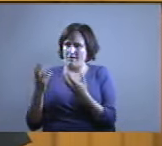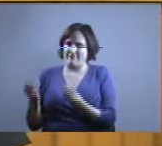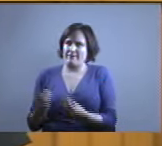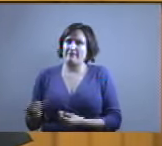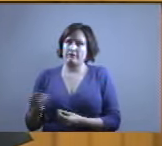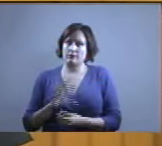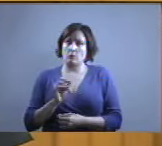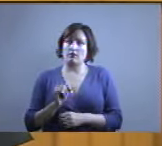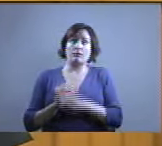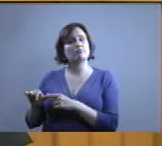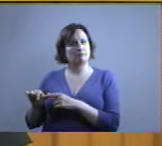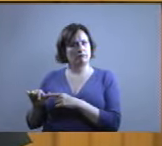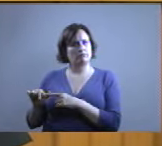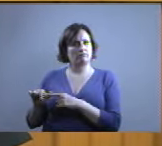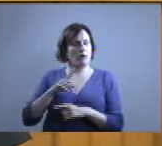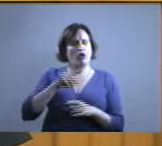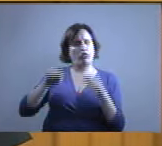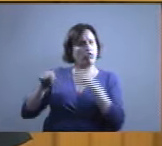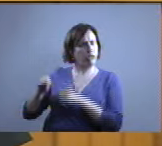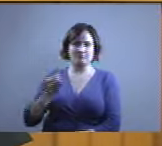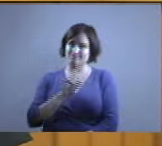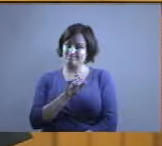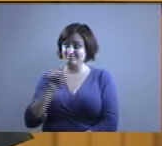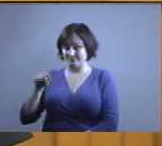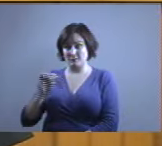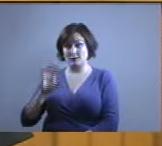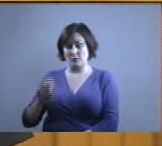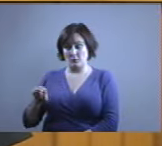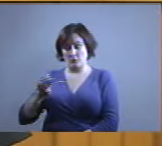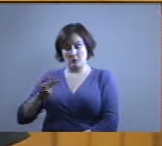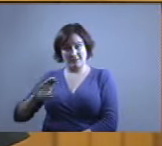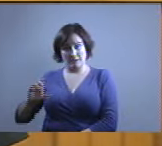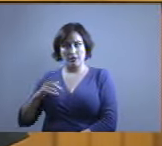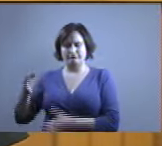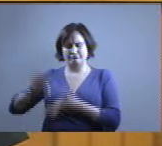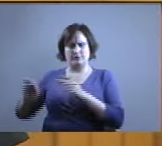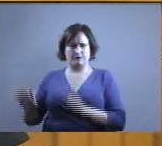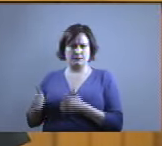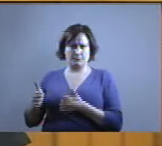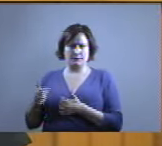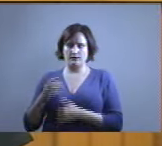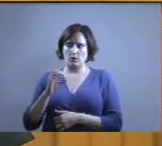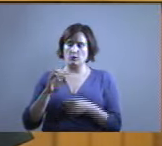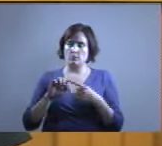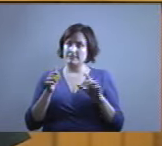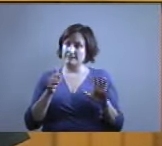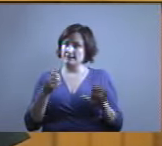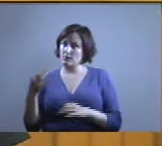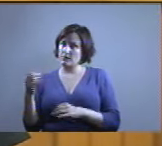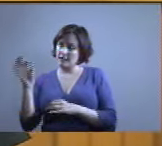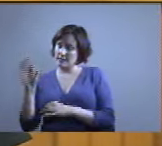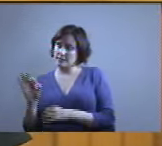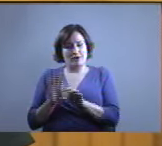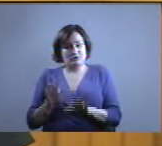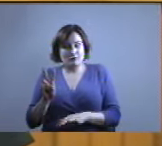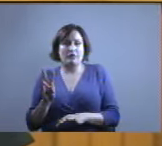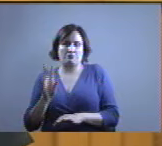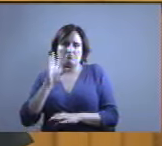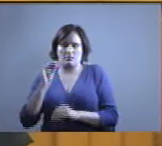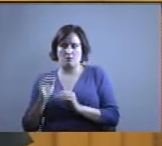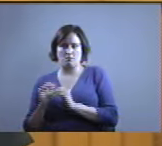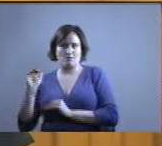country and the average in terms of income, with a Gini coefficient of 0.63, whilst the national figure stands at 0. Presented